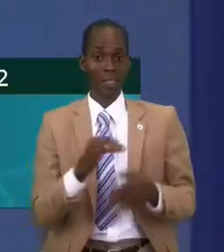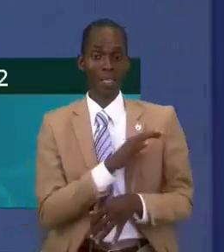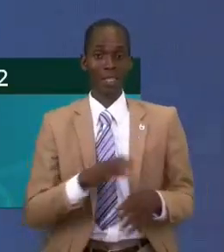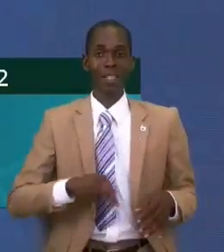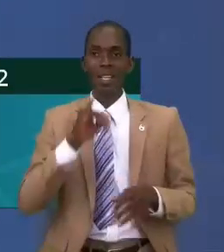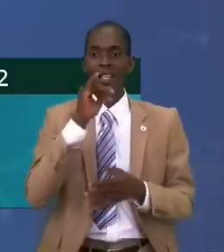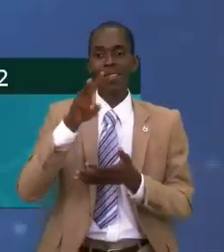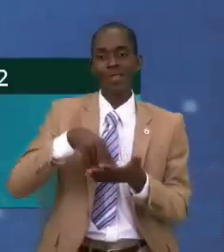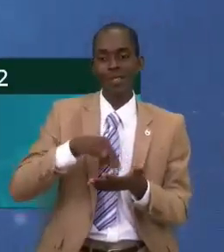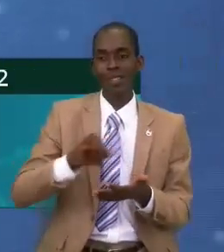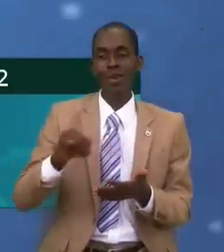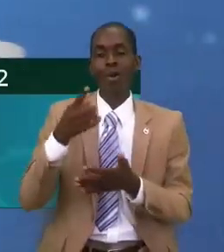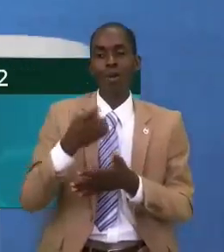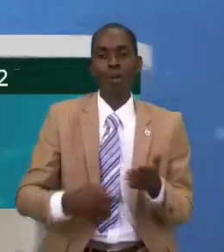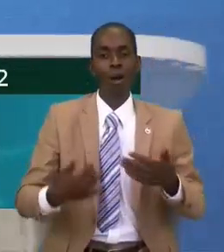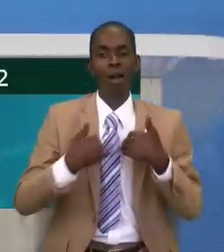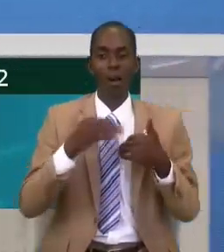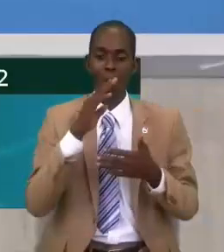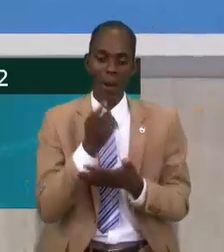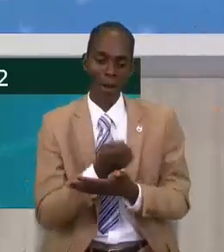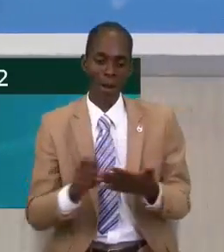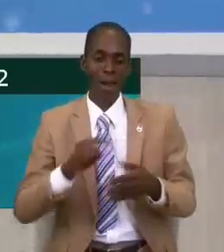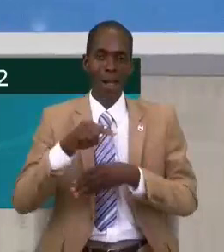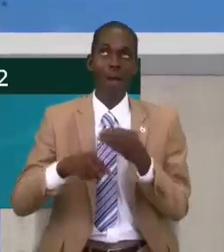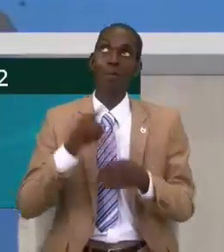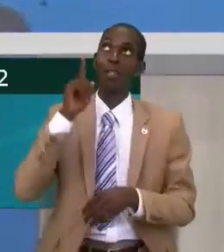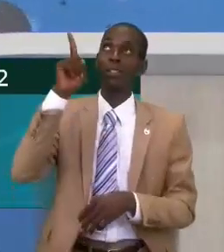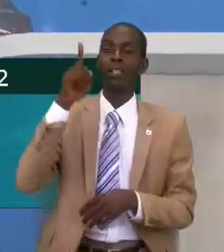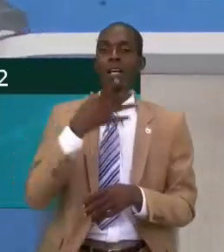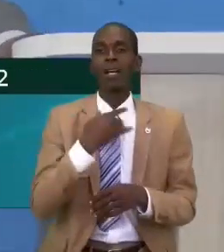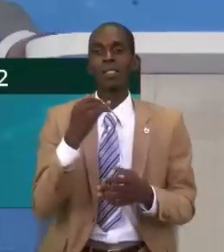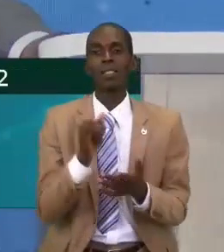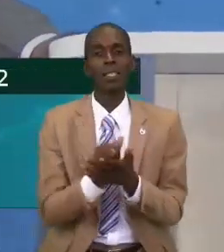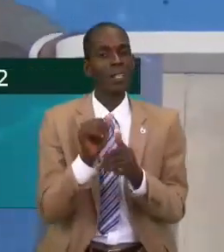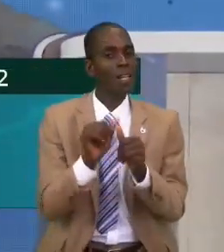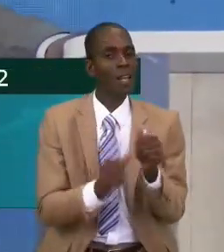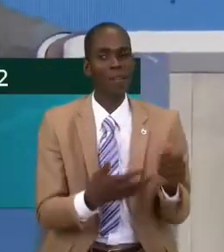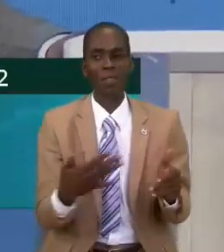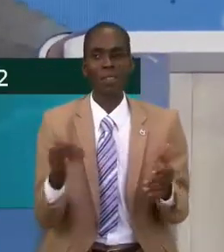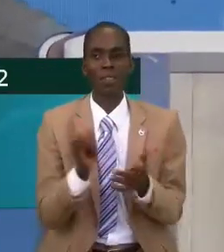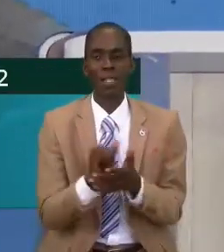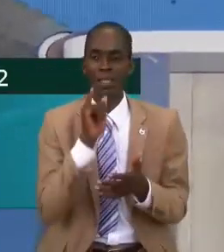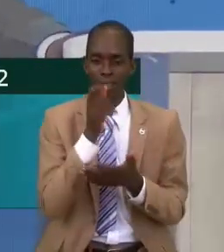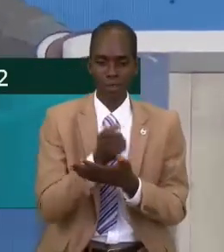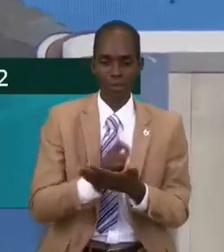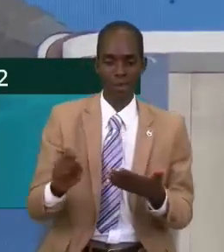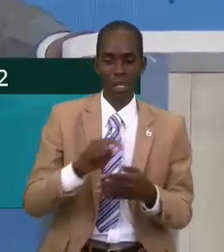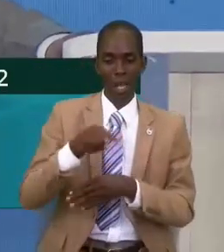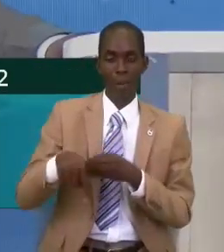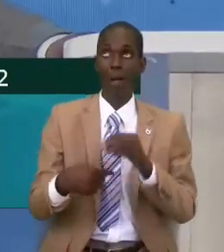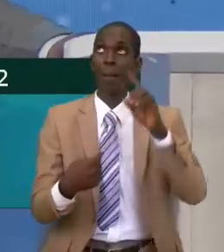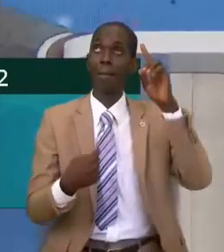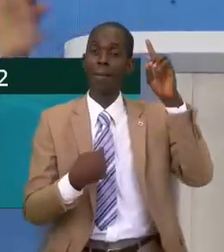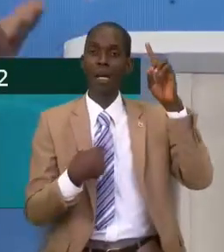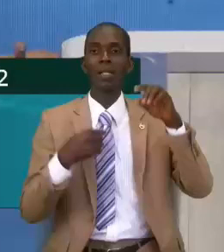and he said, everything that is written concerning me shall be fulfilled, will be accomplished, will